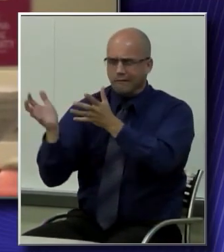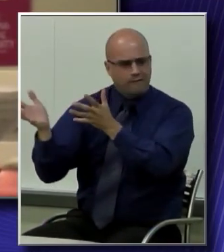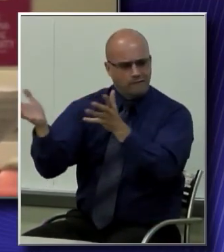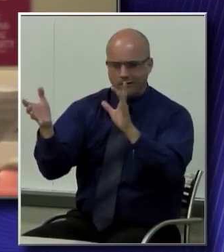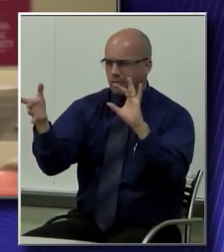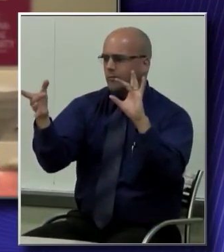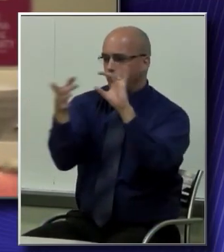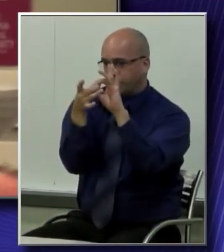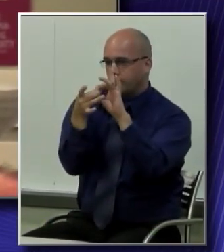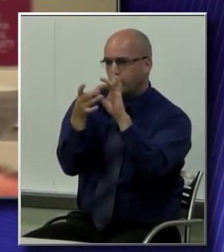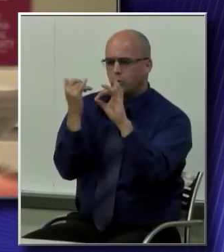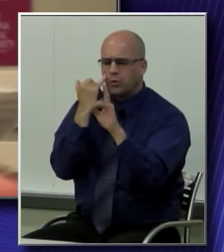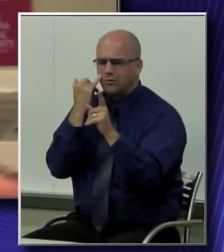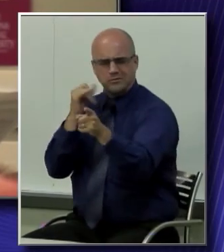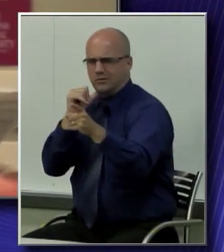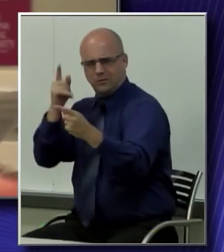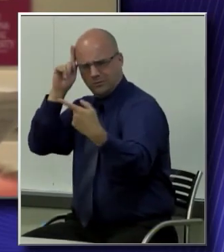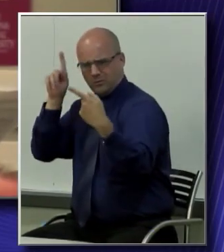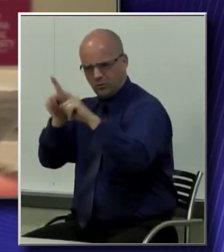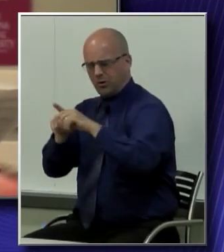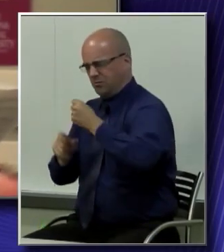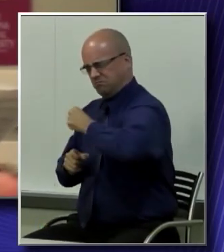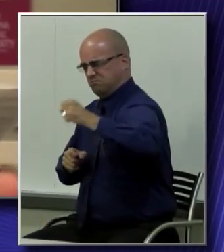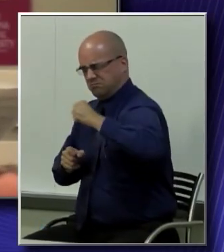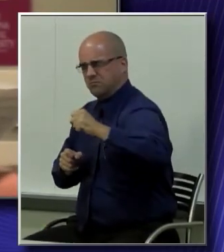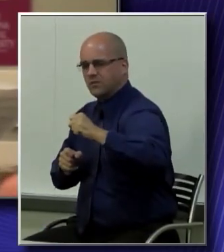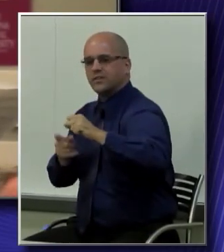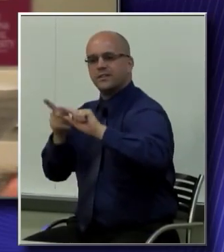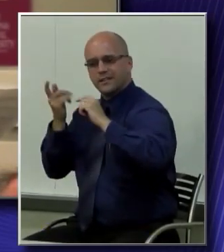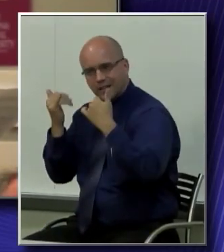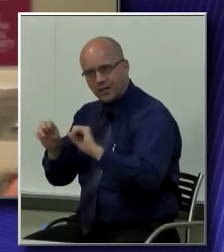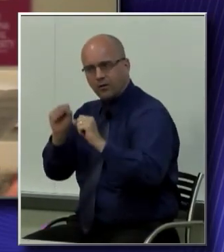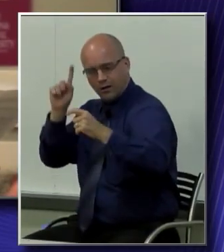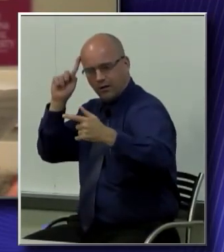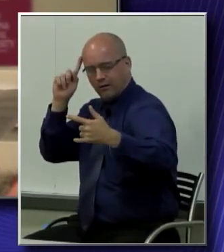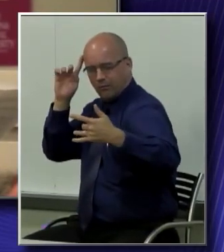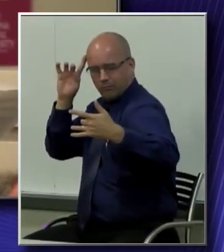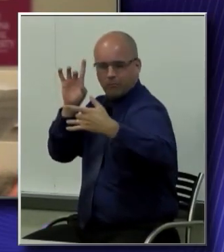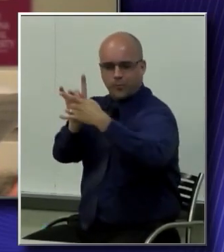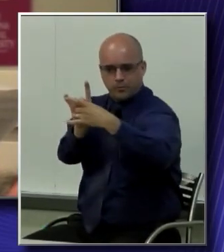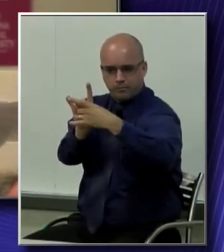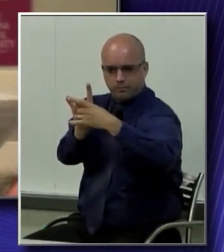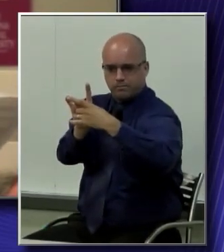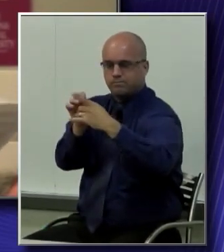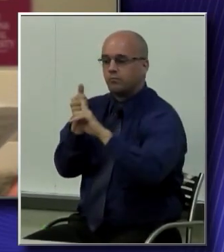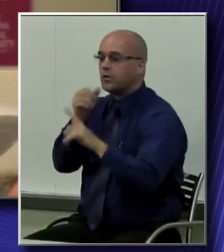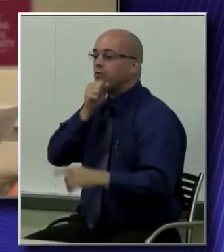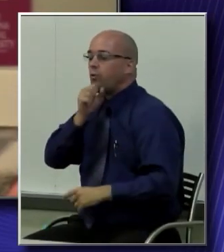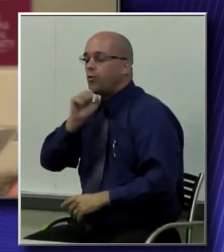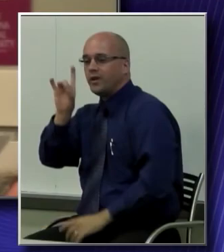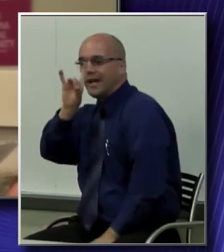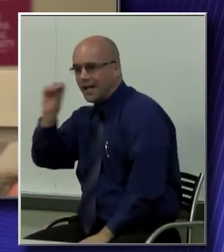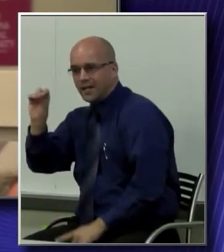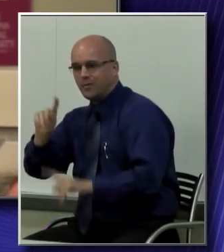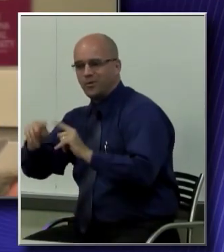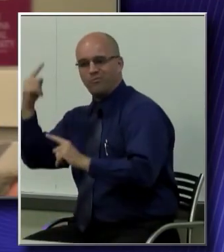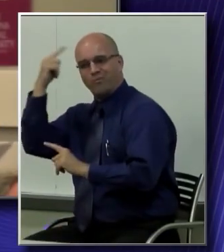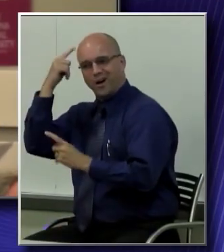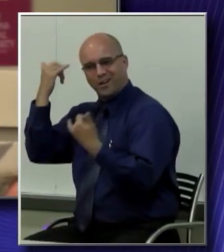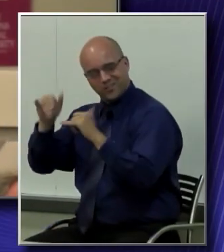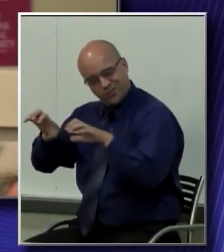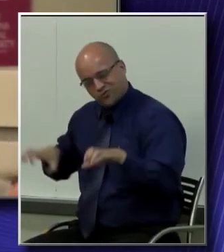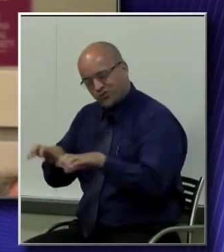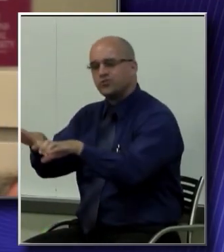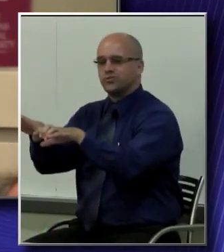disagrees. And even at 89 years old, he is still a student with an active mind and varied interests. Those are the qualities that I'd like to see in the